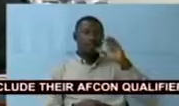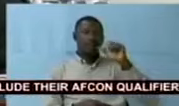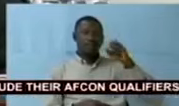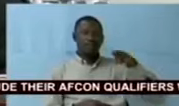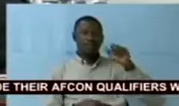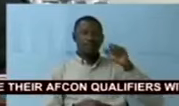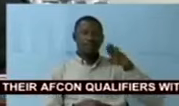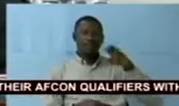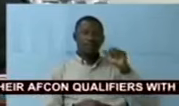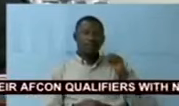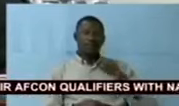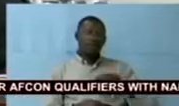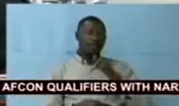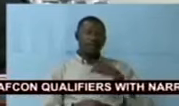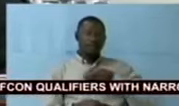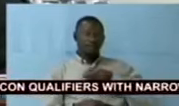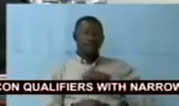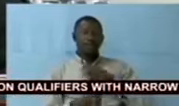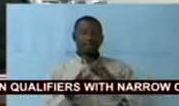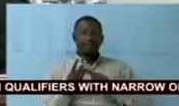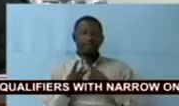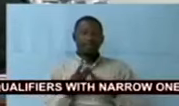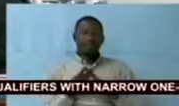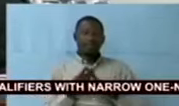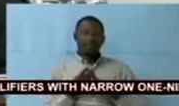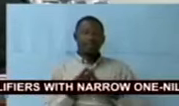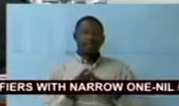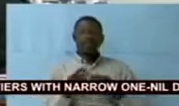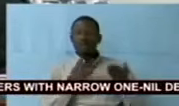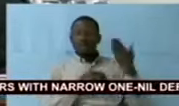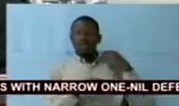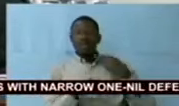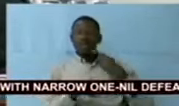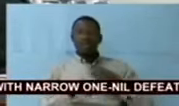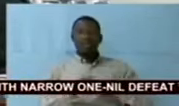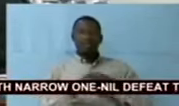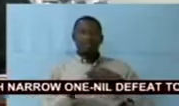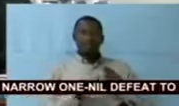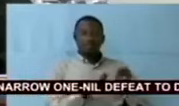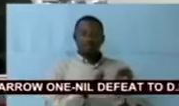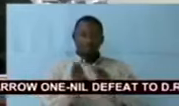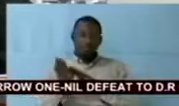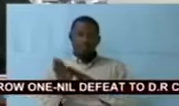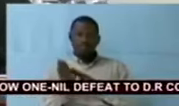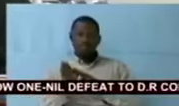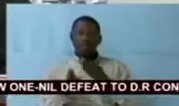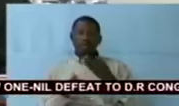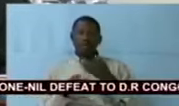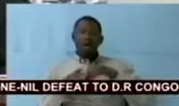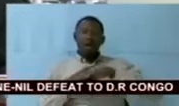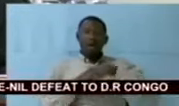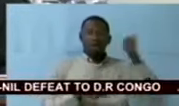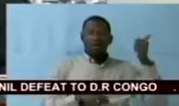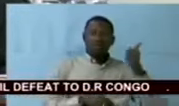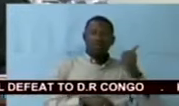But then I had already moved from Brikama at this time to